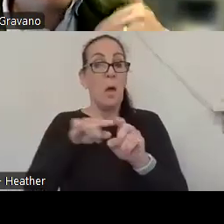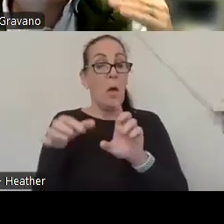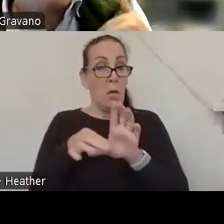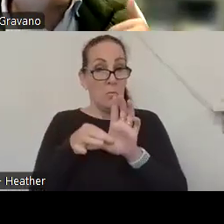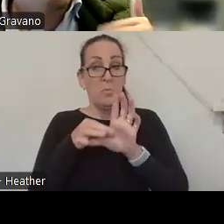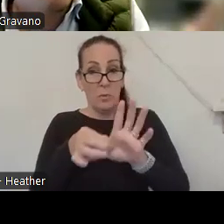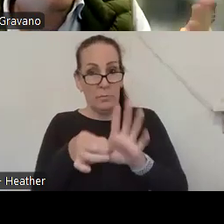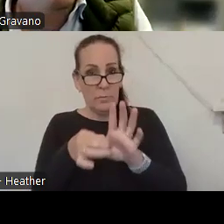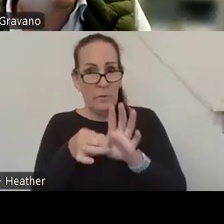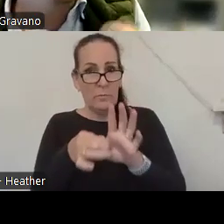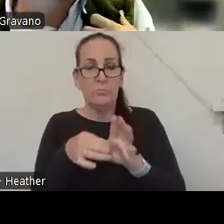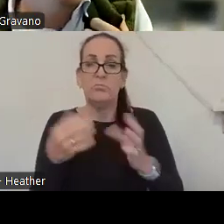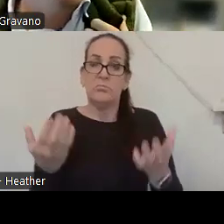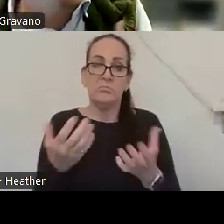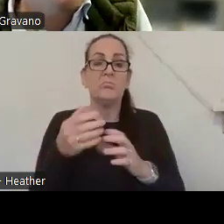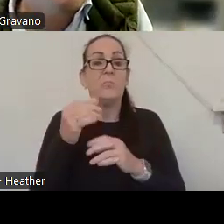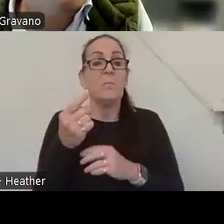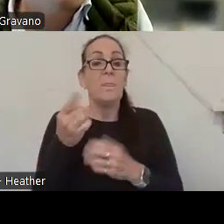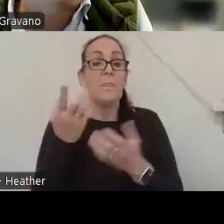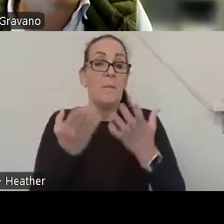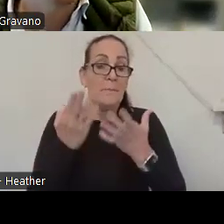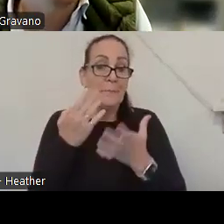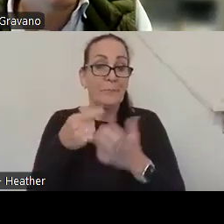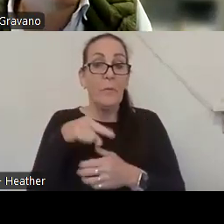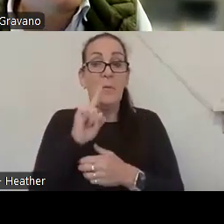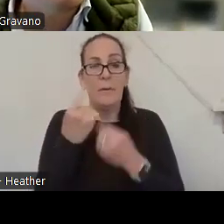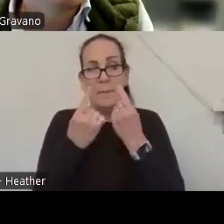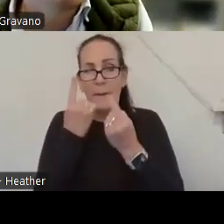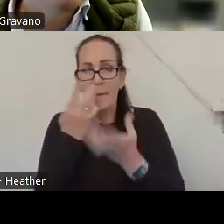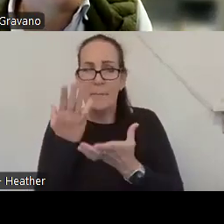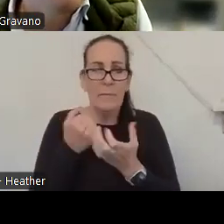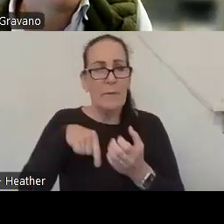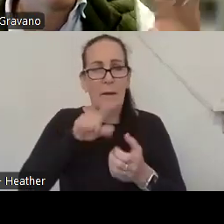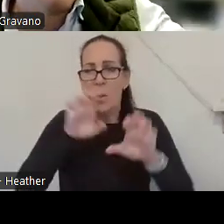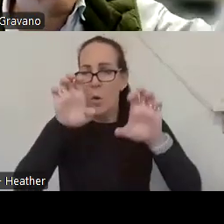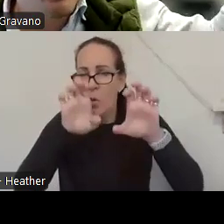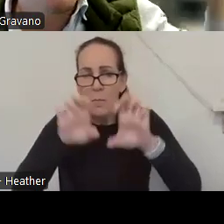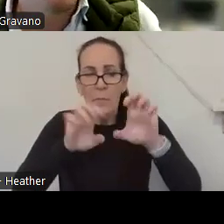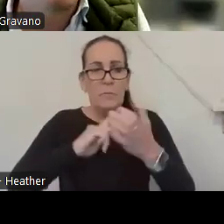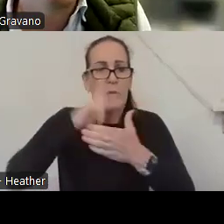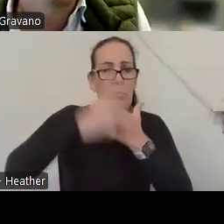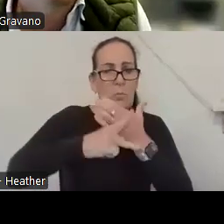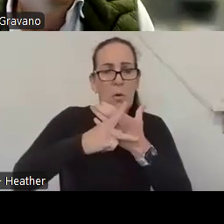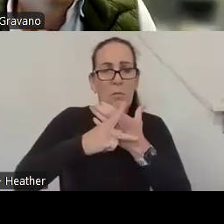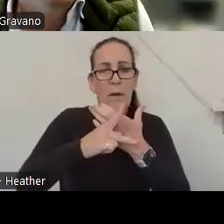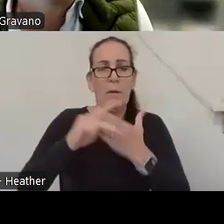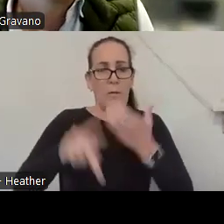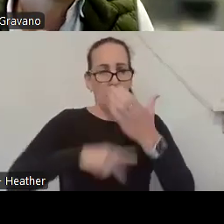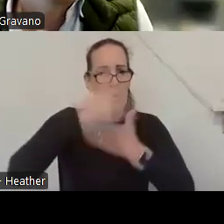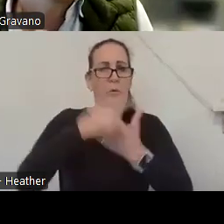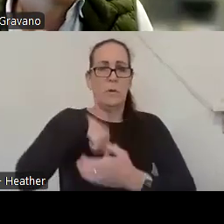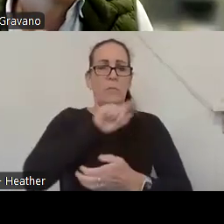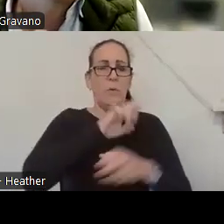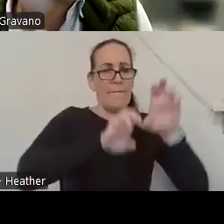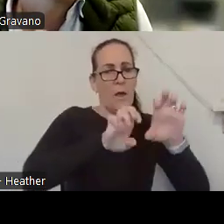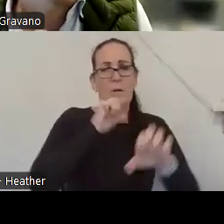see, are they getting what we thought they should be getting in this module? And we can evaluate that. It's a program evaluation, not an evaluation of them. It's